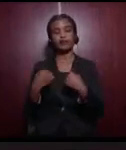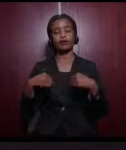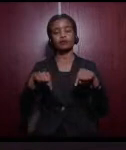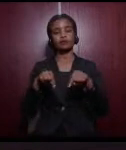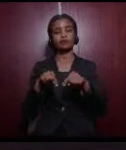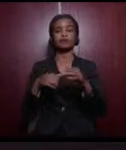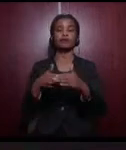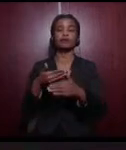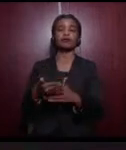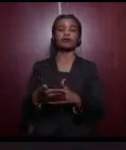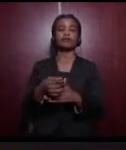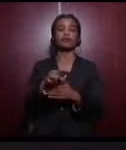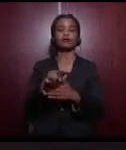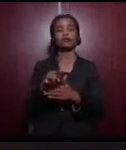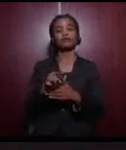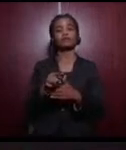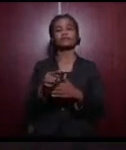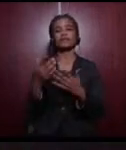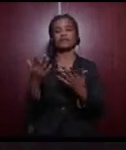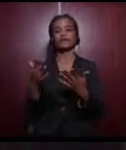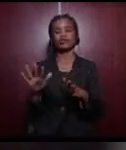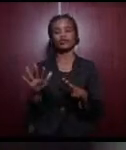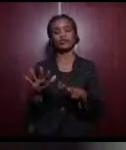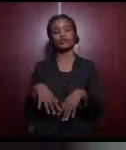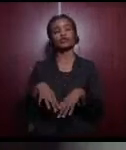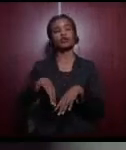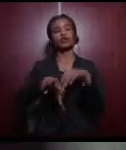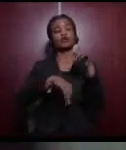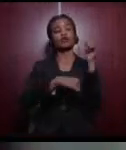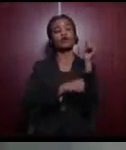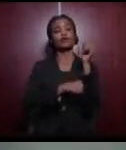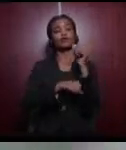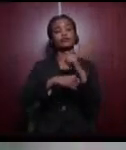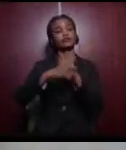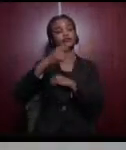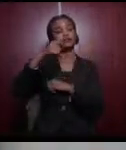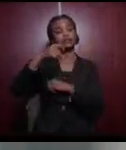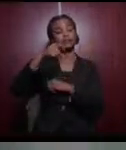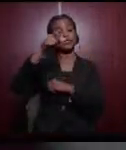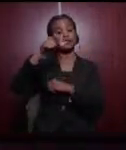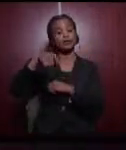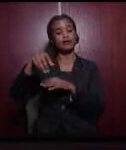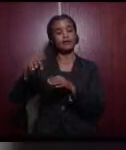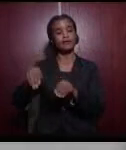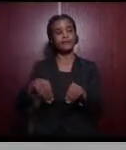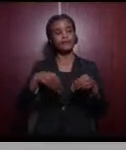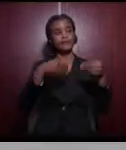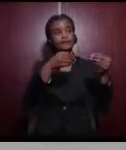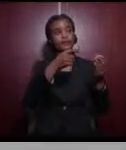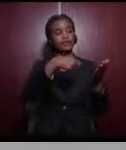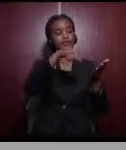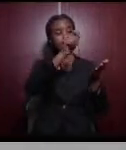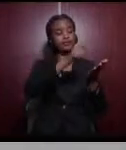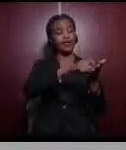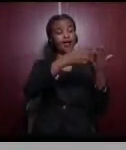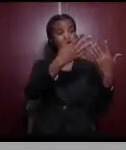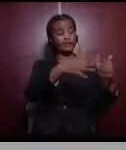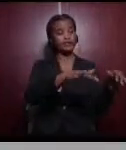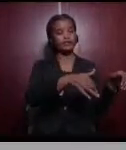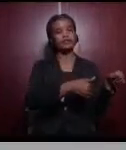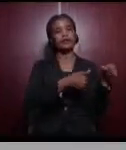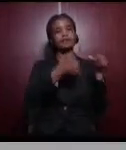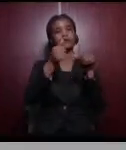submit to the office of the speaker, sign off, then back to the NCOP if I'm correct, and